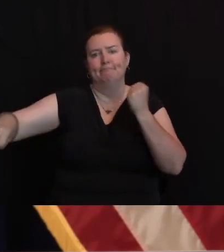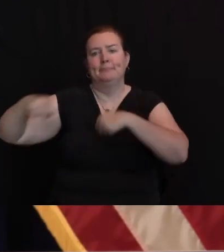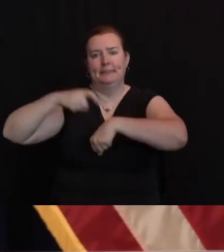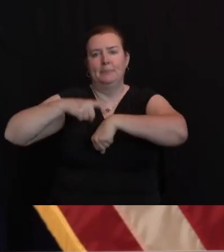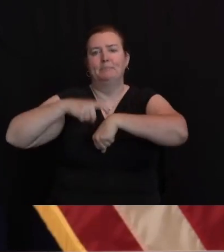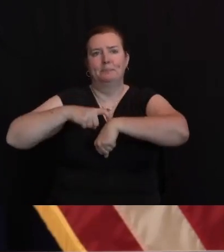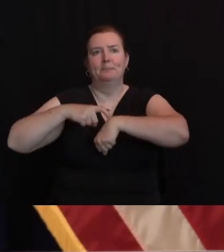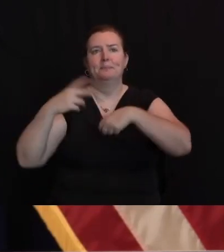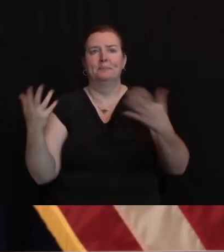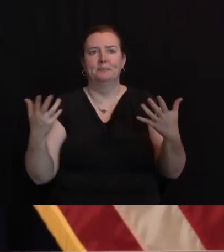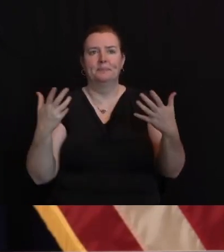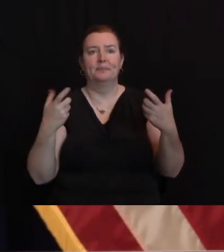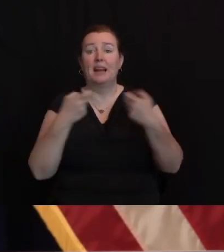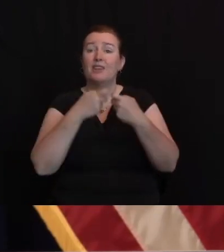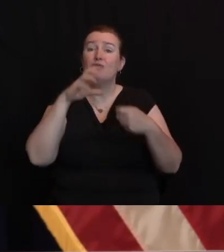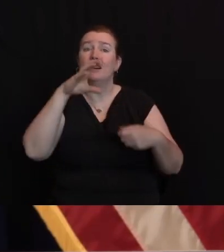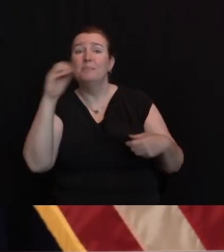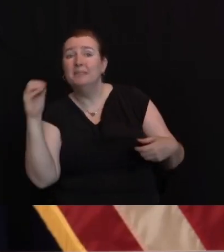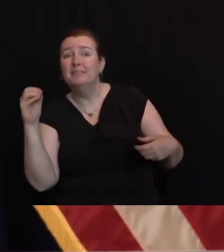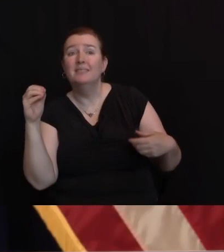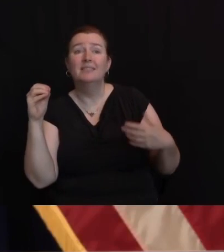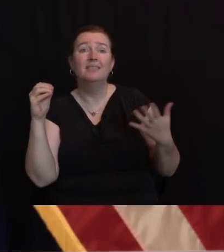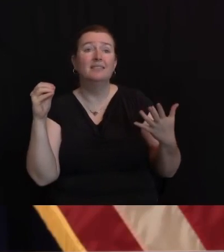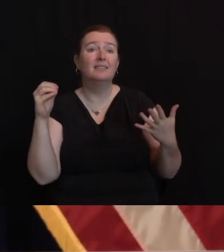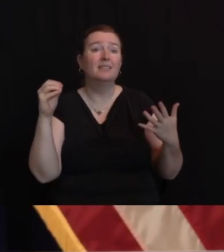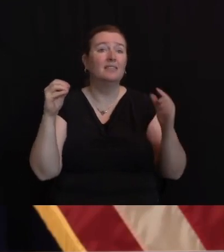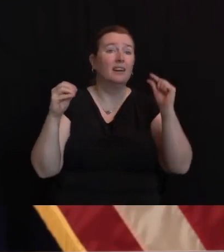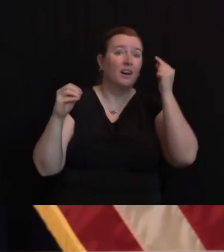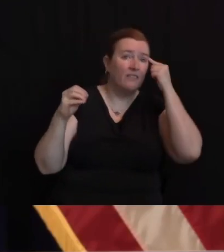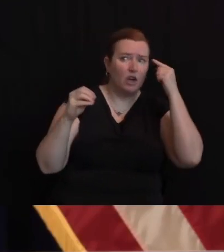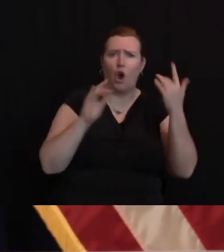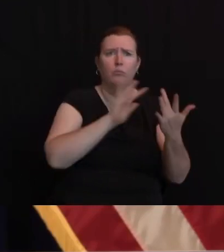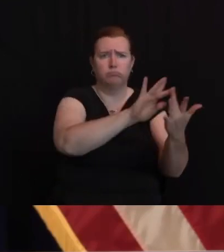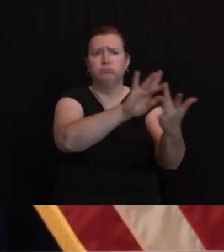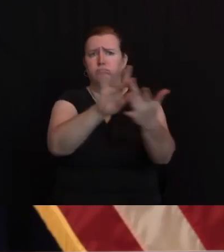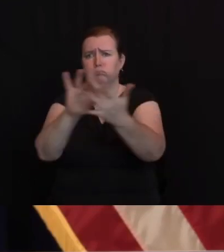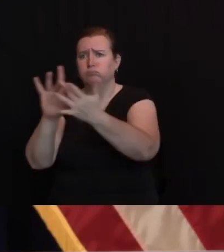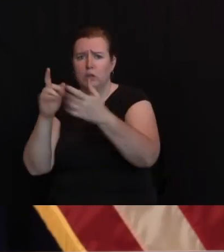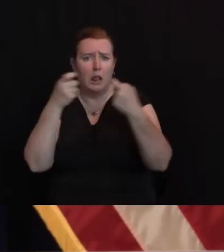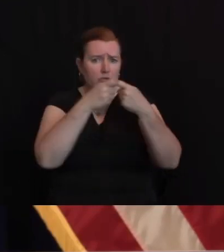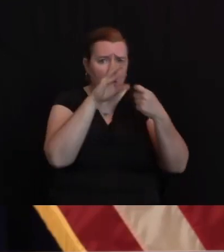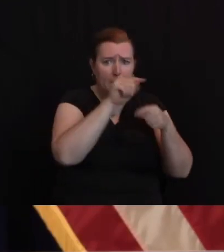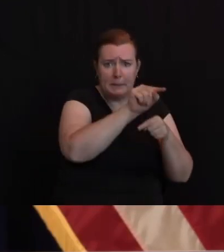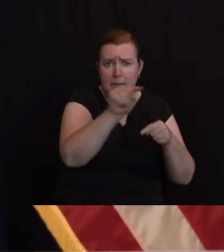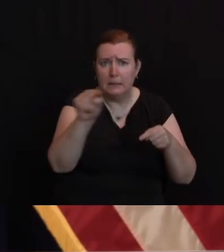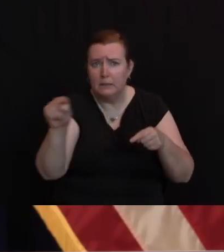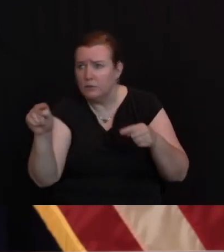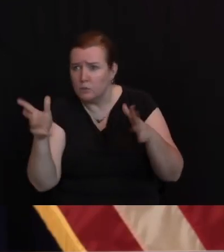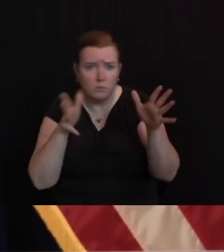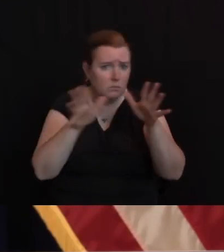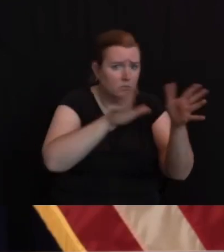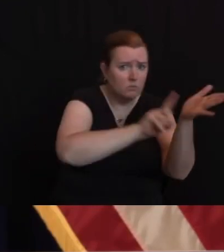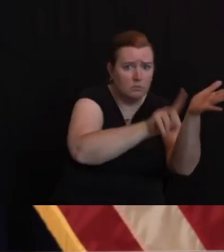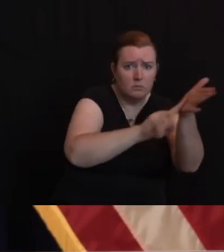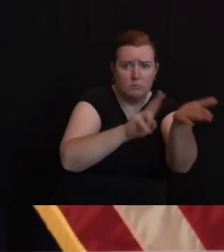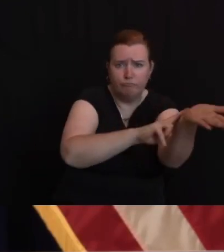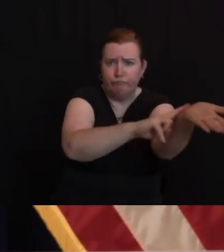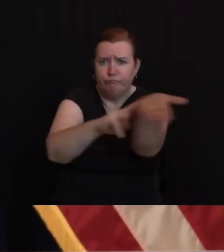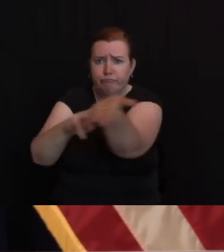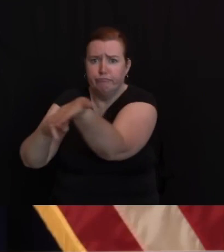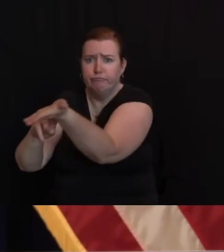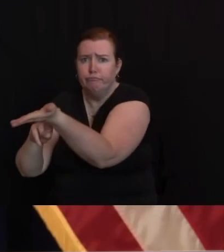constant contact from the governor on down with these utilities, trying to get a better